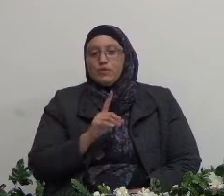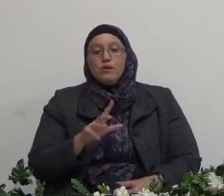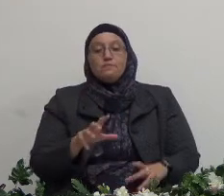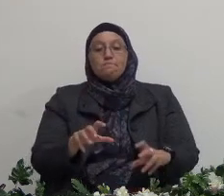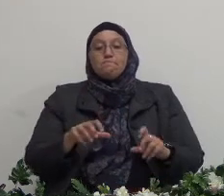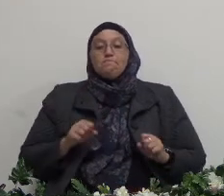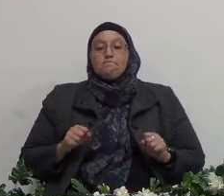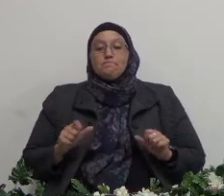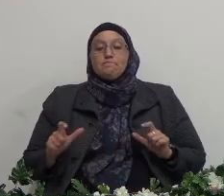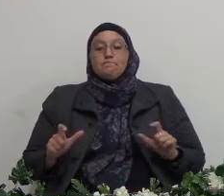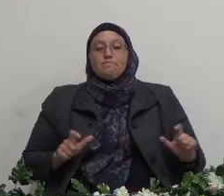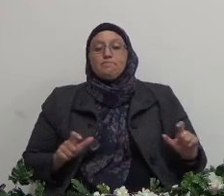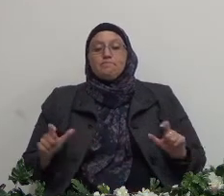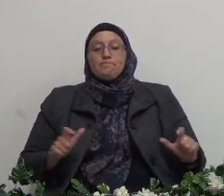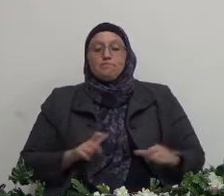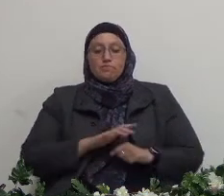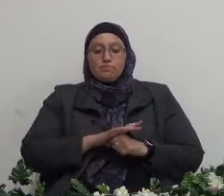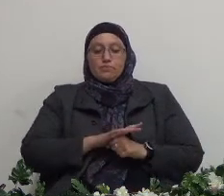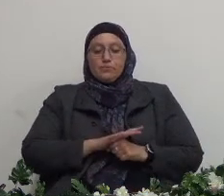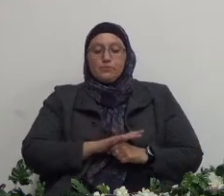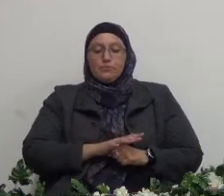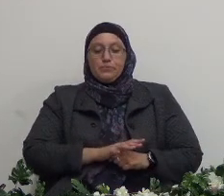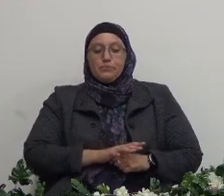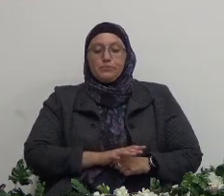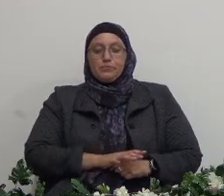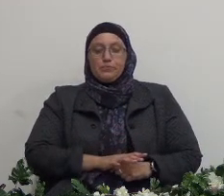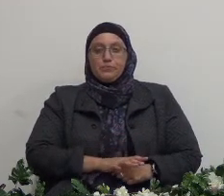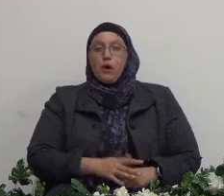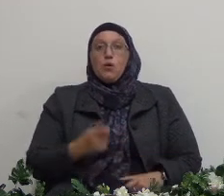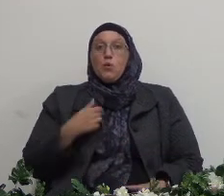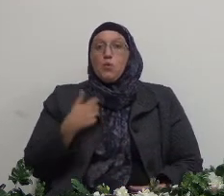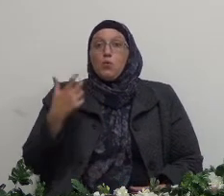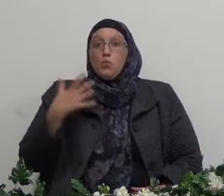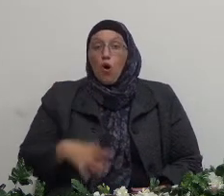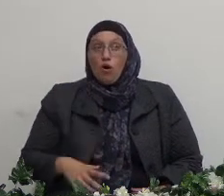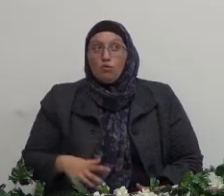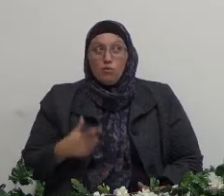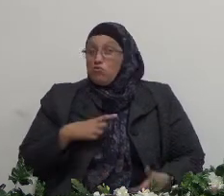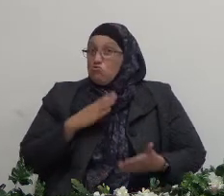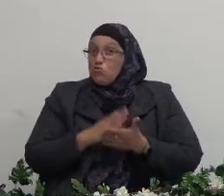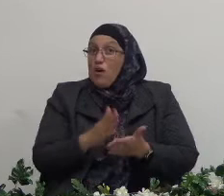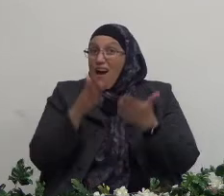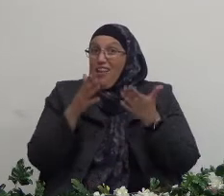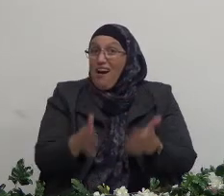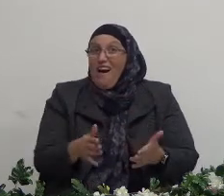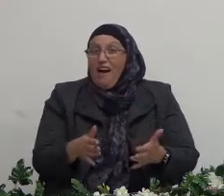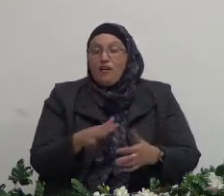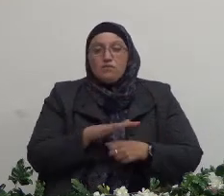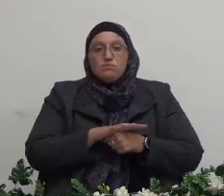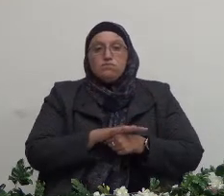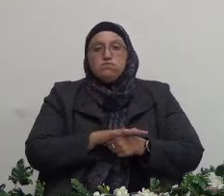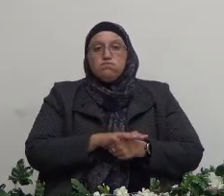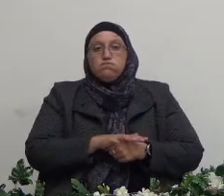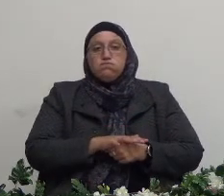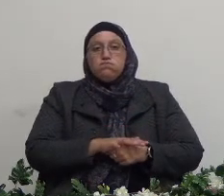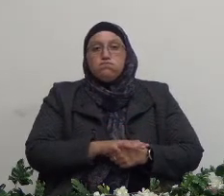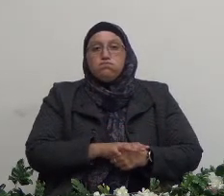they suppress the desire to do something that's permissible, by the time the month finishes,